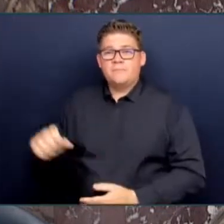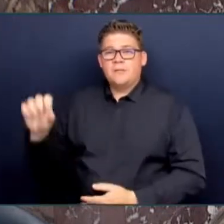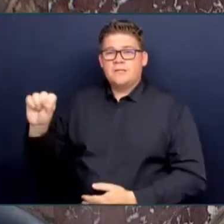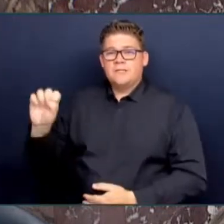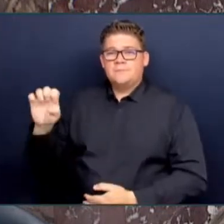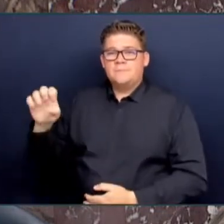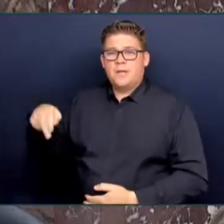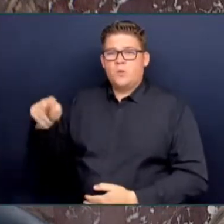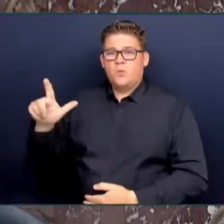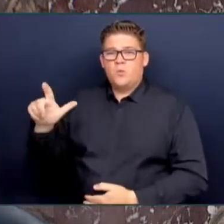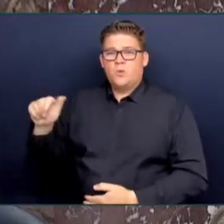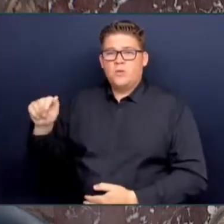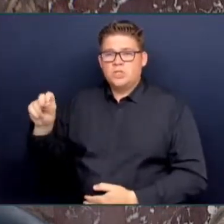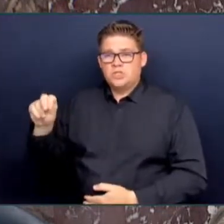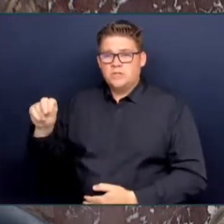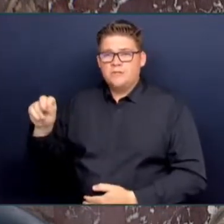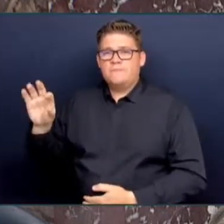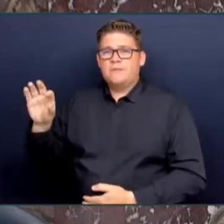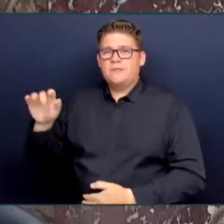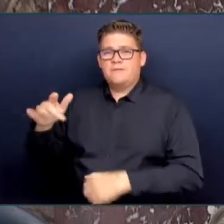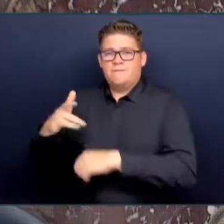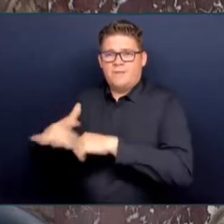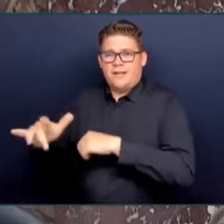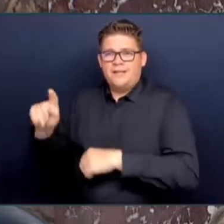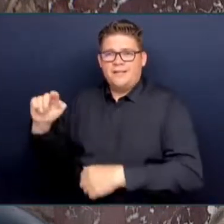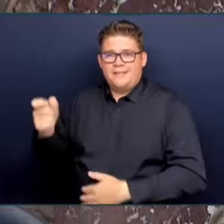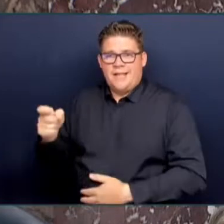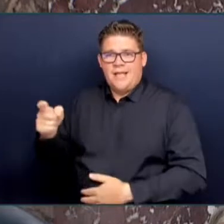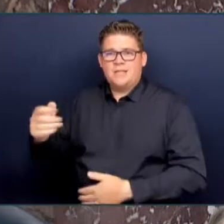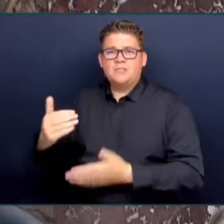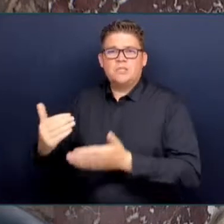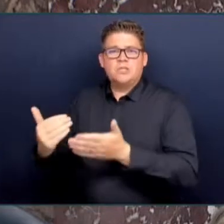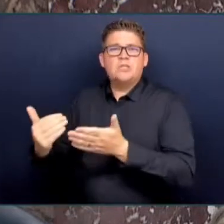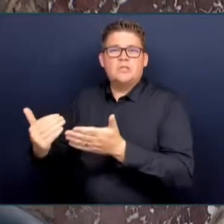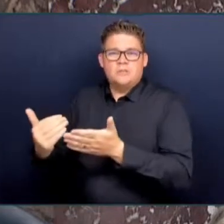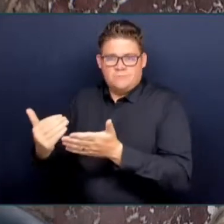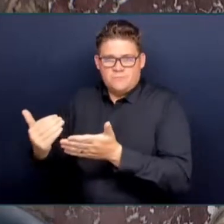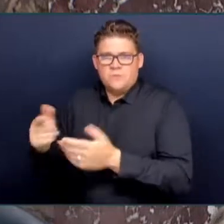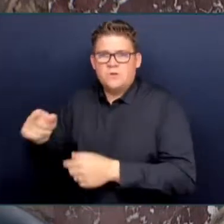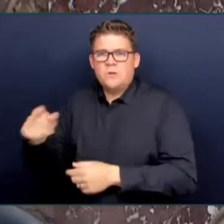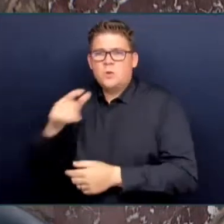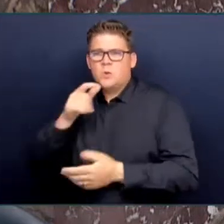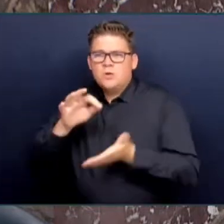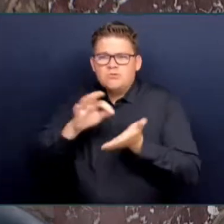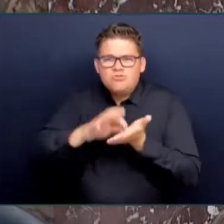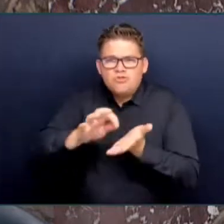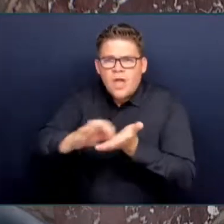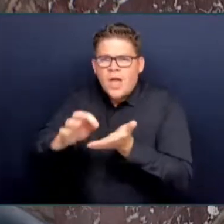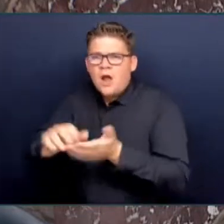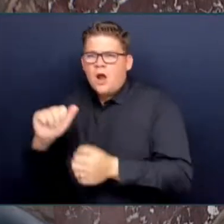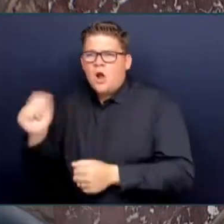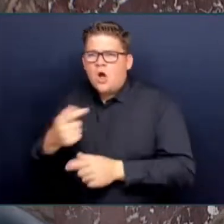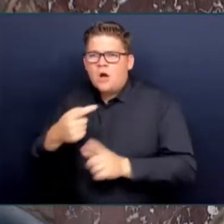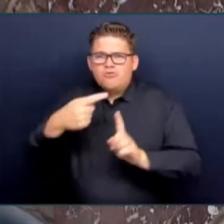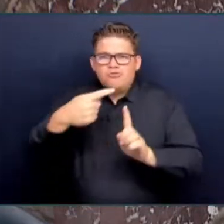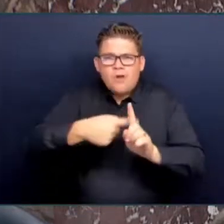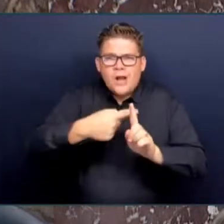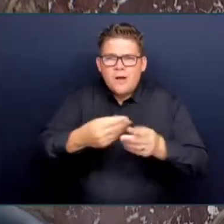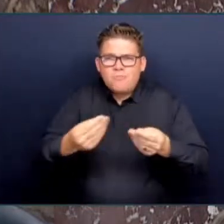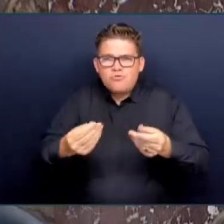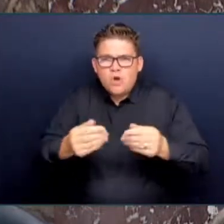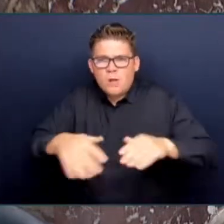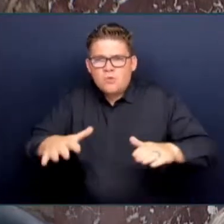doing, is counting every single rental property that was built by the private sector across the province of British Columbia. I can assure you